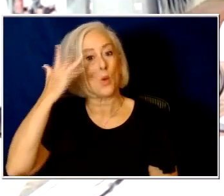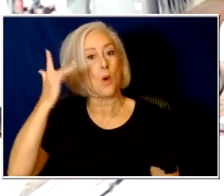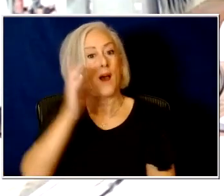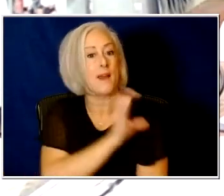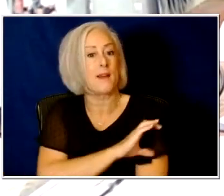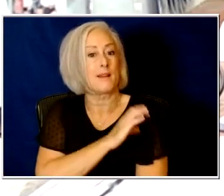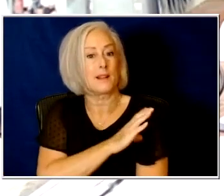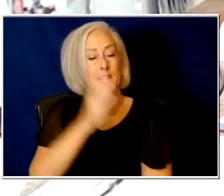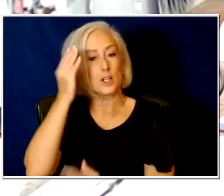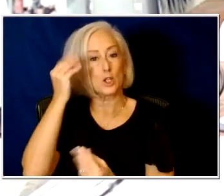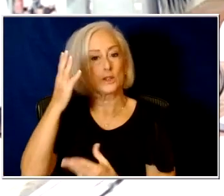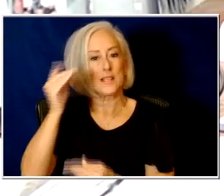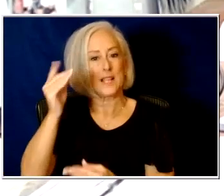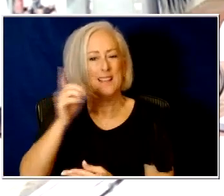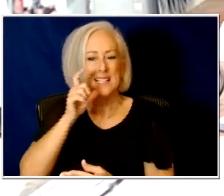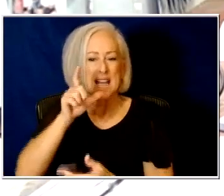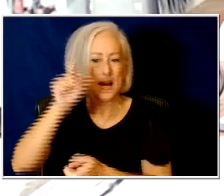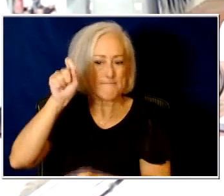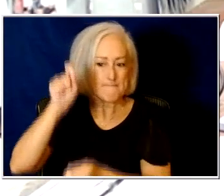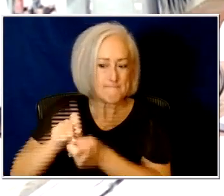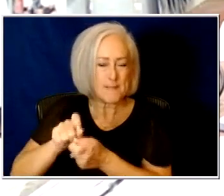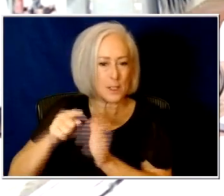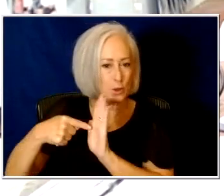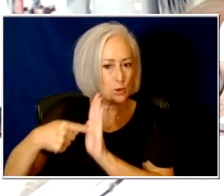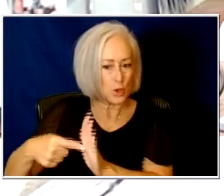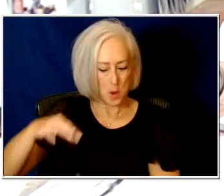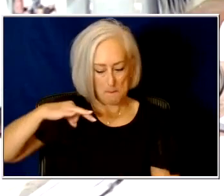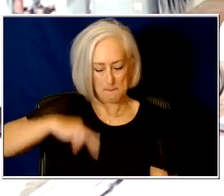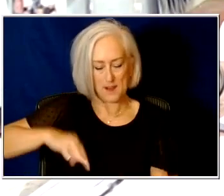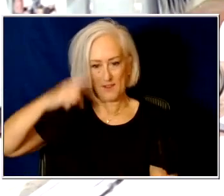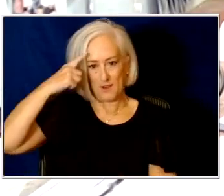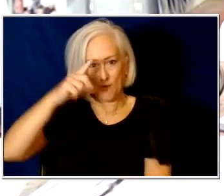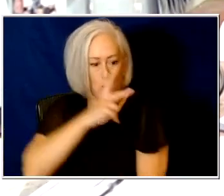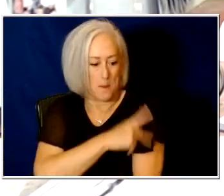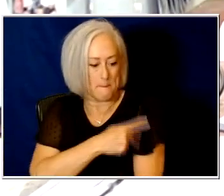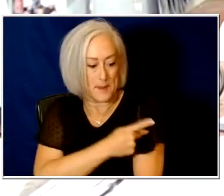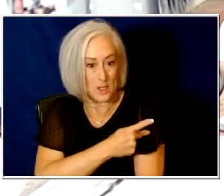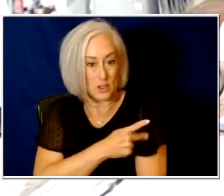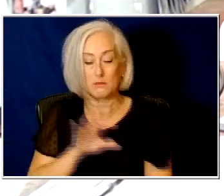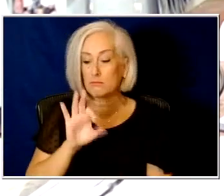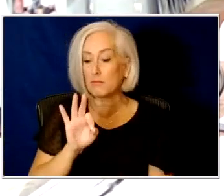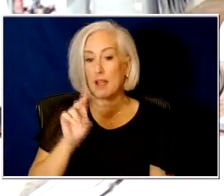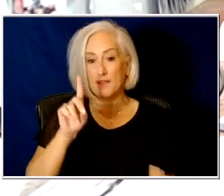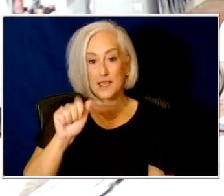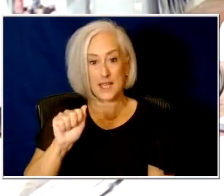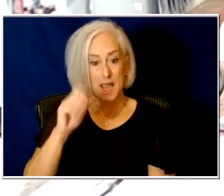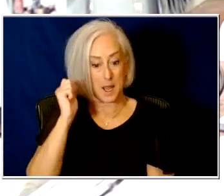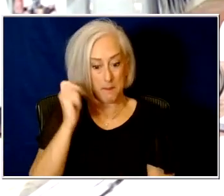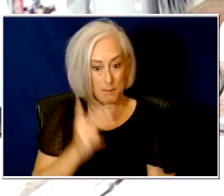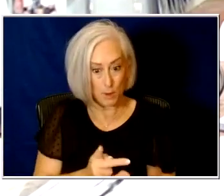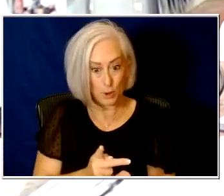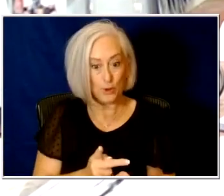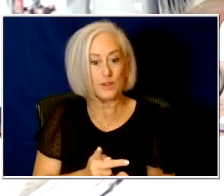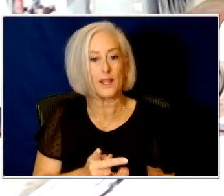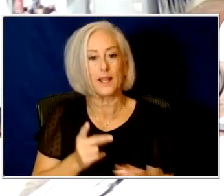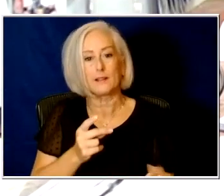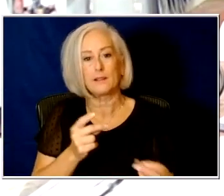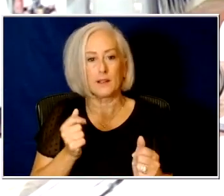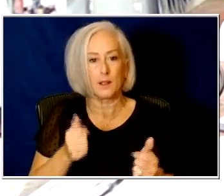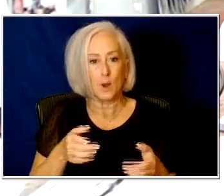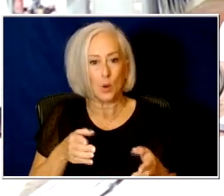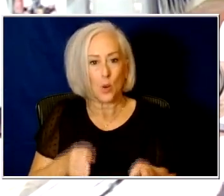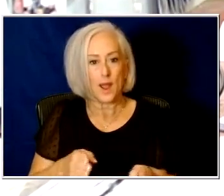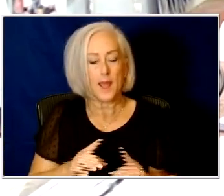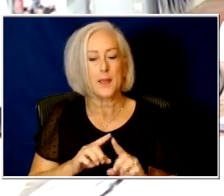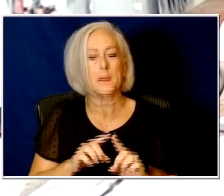wasn't definitive in terms of benefits for the patients. And the FDA approved it in an accelerated way. And so